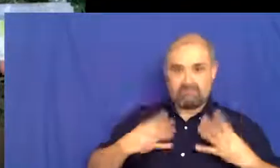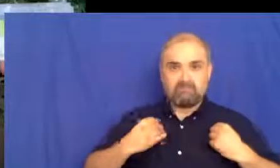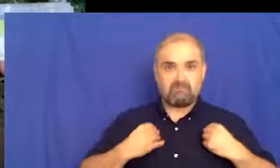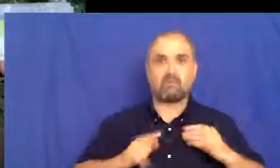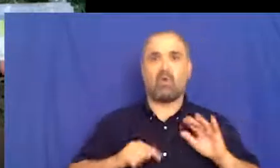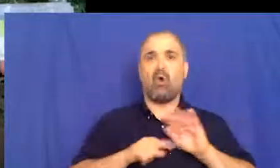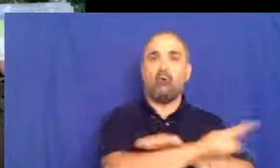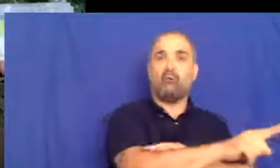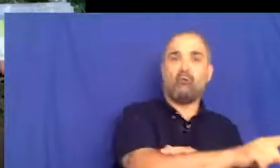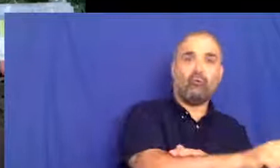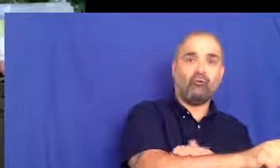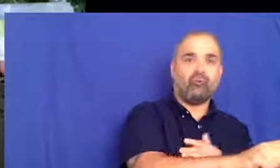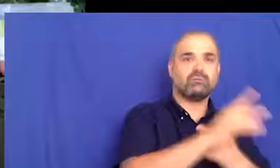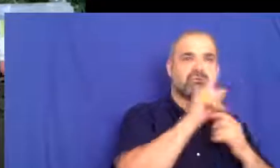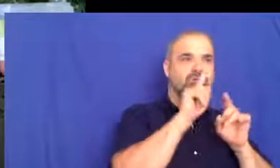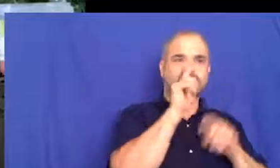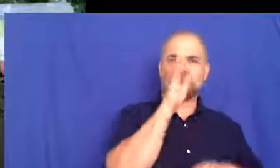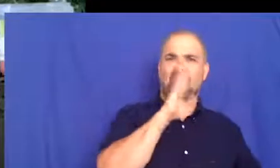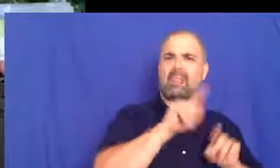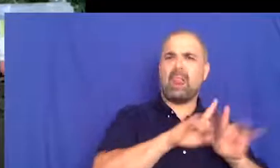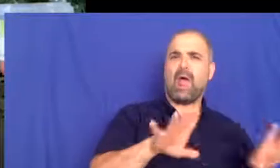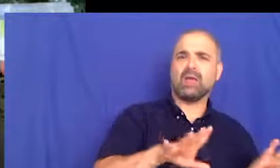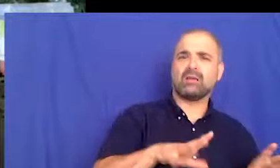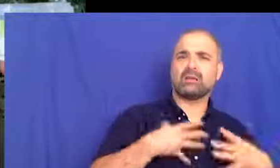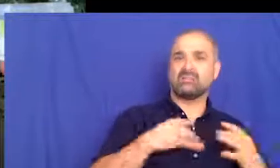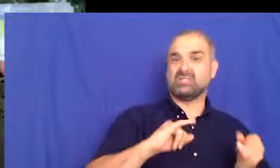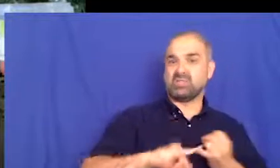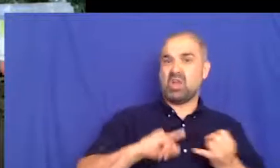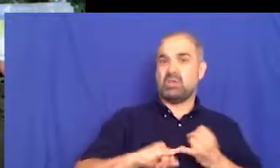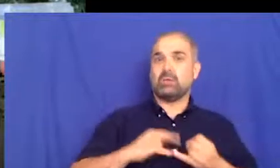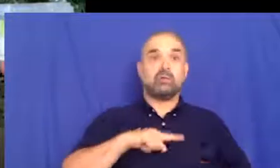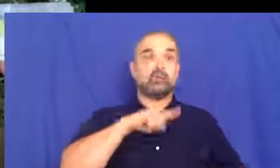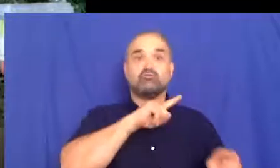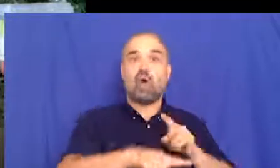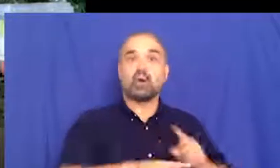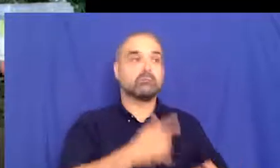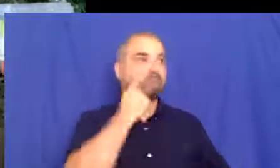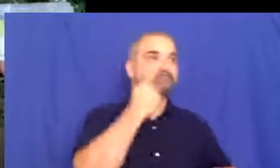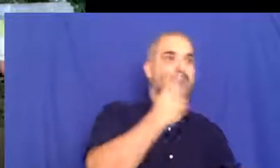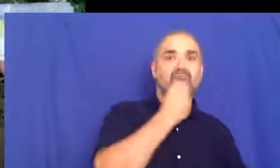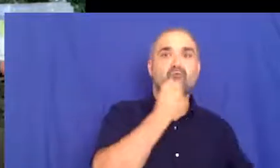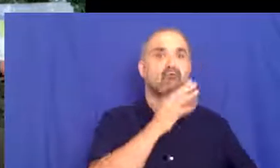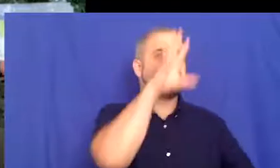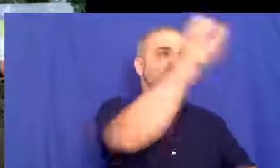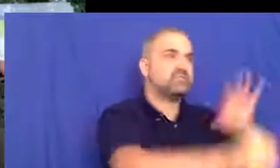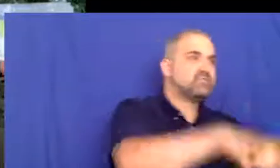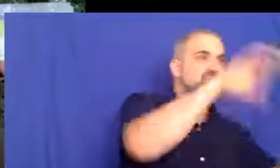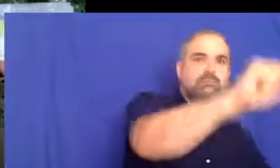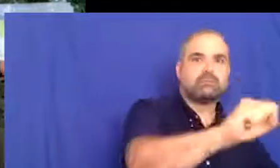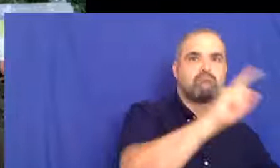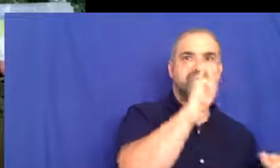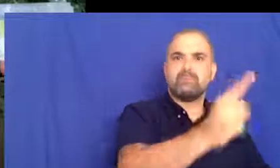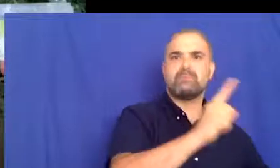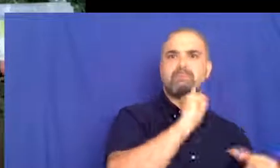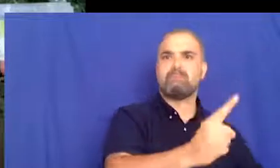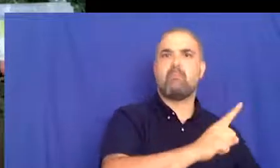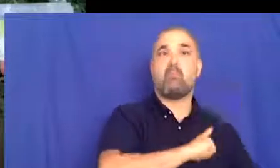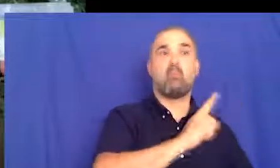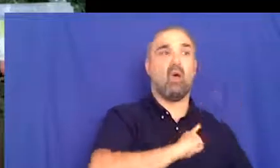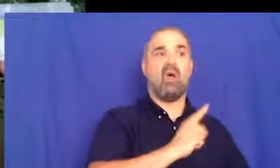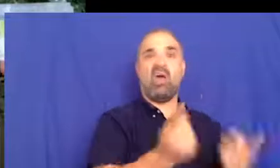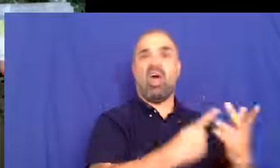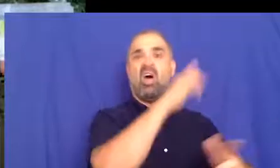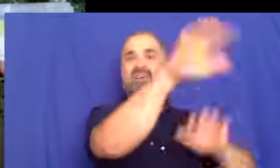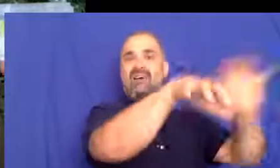smelling like a skunk, and basically they'd have trouble hunting other animals, because animals can smell with them. Because don't forget,